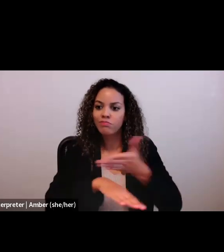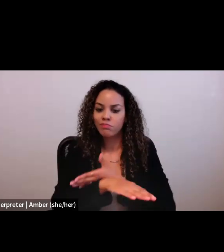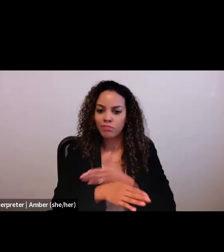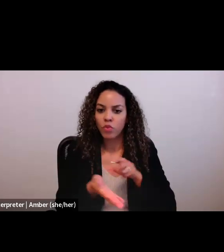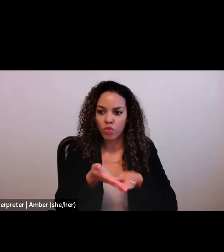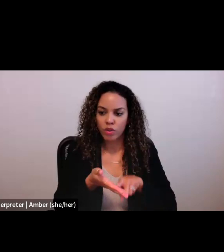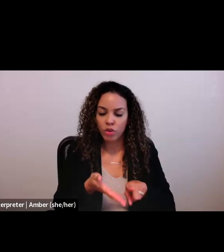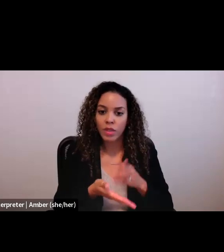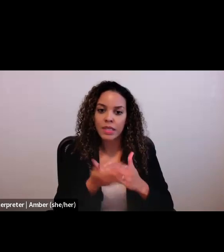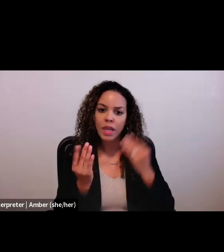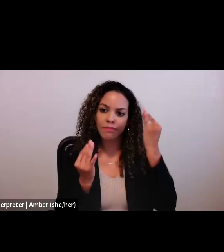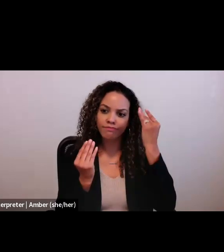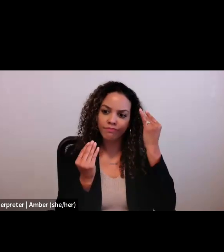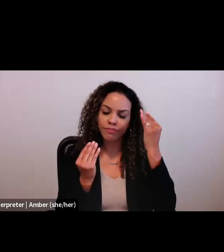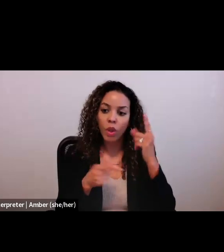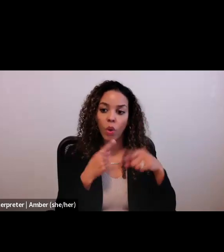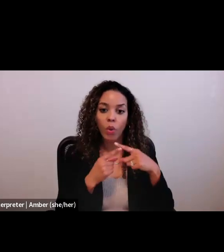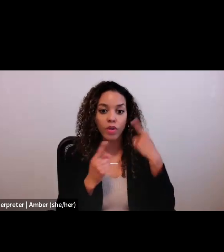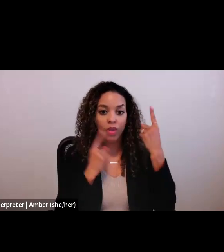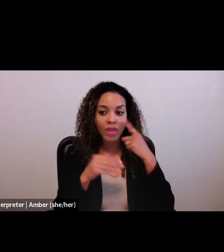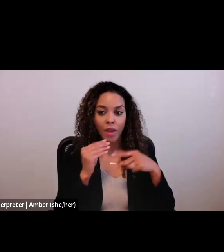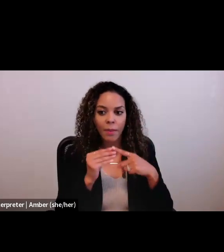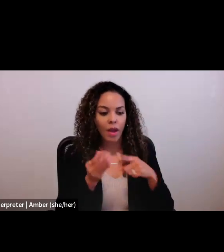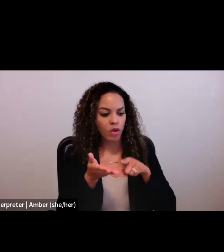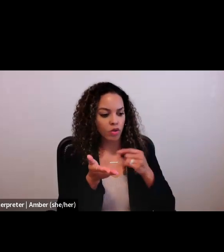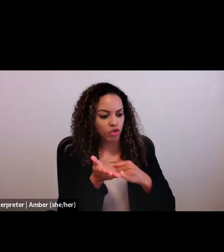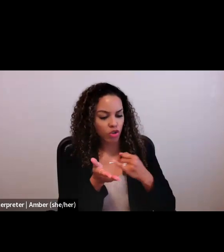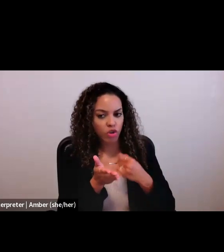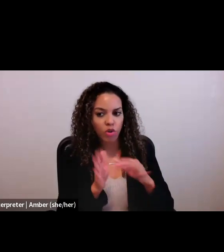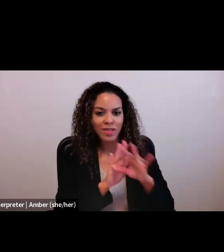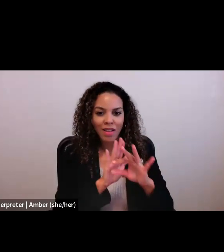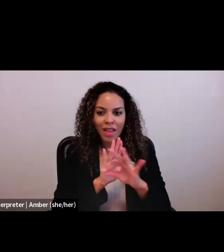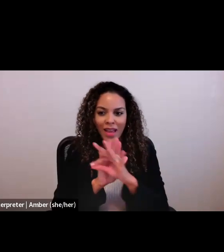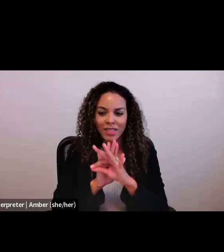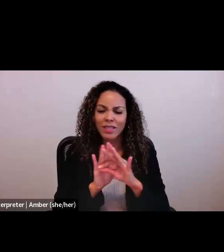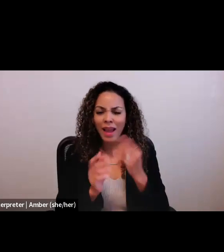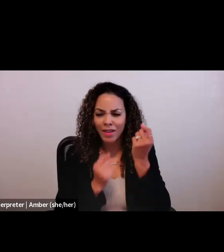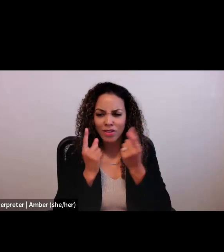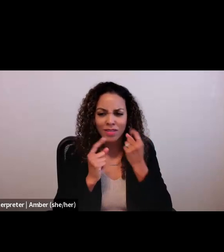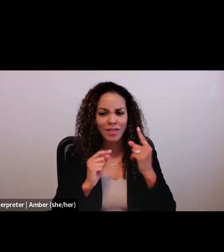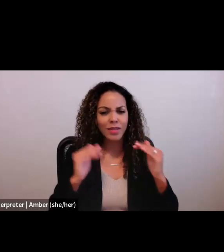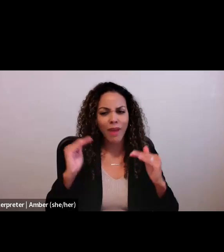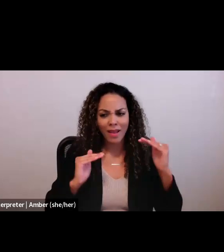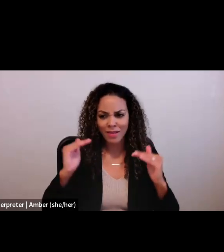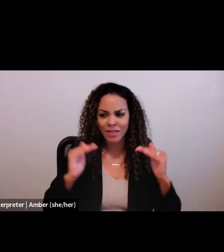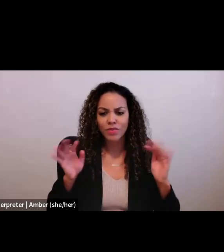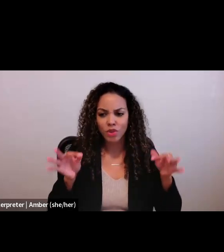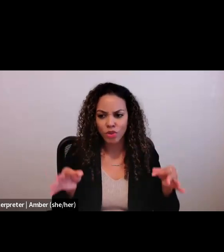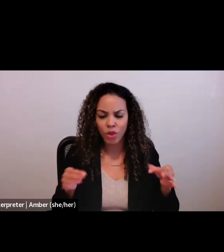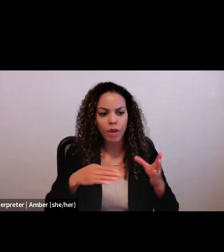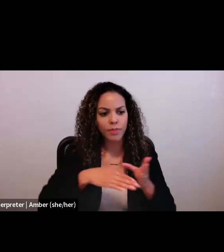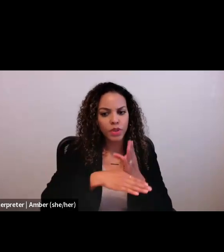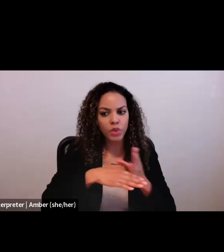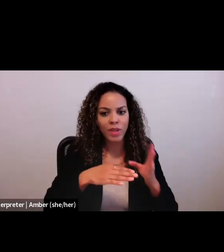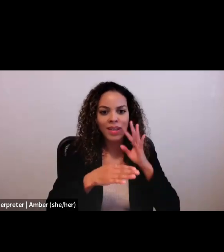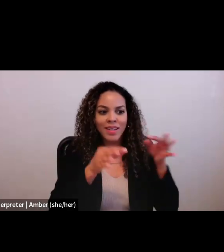Some considerations when you think about journal selection, I get it. Like, it's a balancing act between,